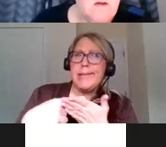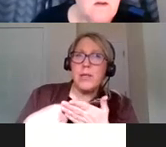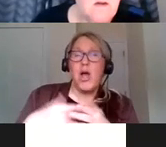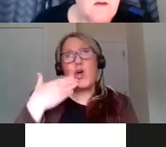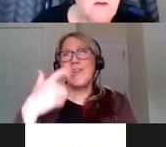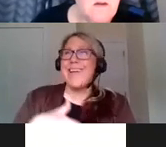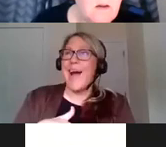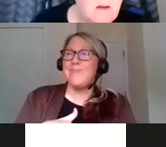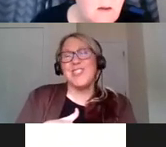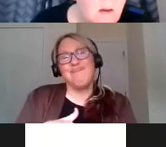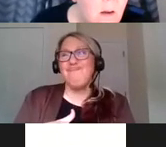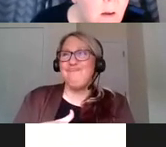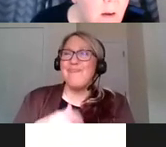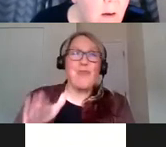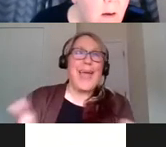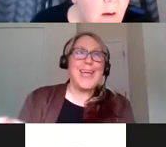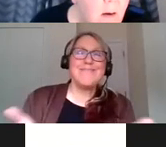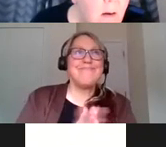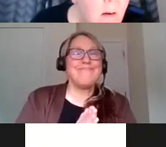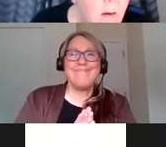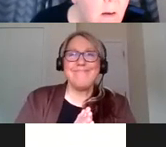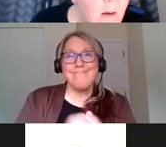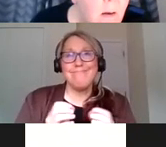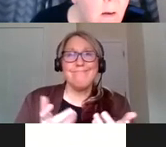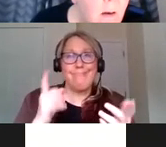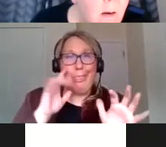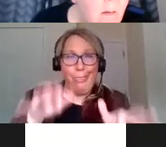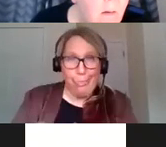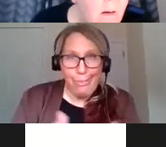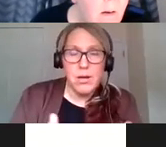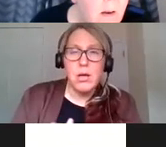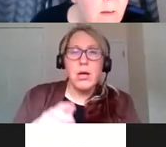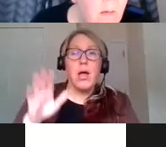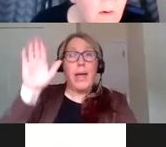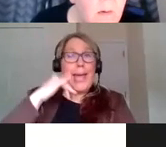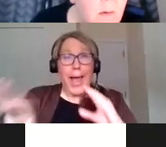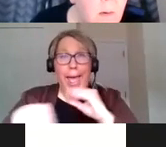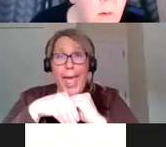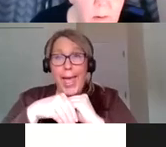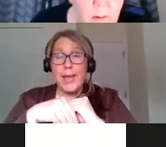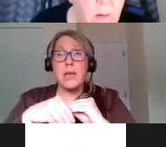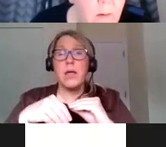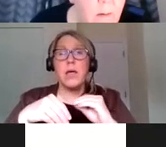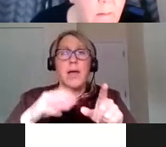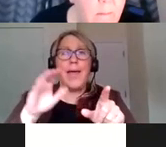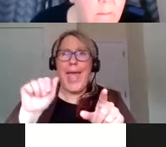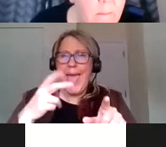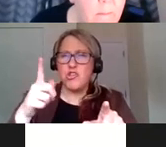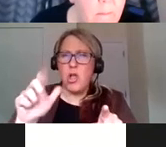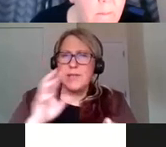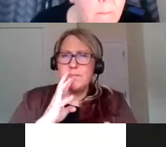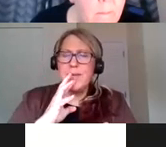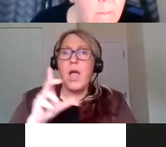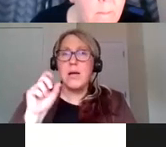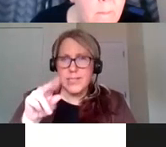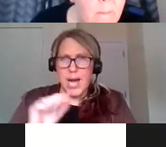Good times. Can I add to that for a second? Oh, yeah. I guess it was. And I think it's funny that, you know, Donna's on